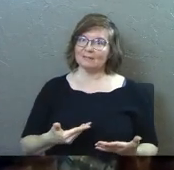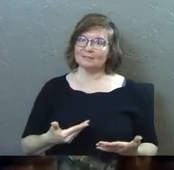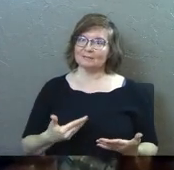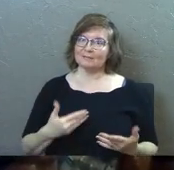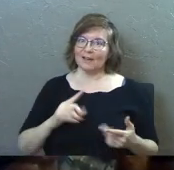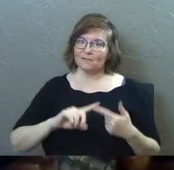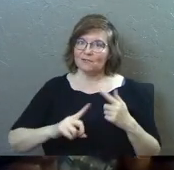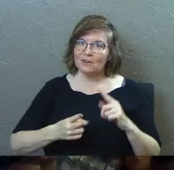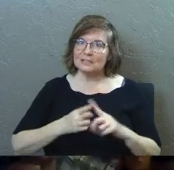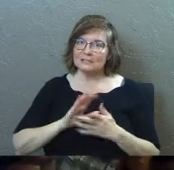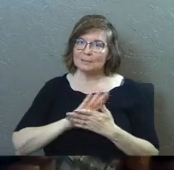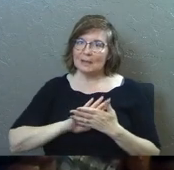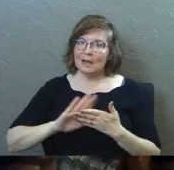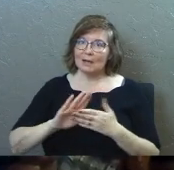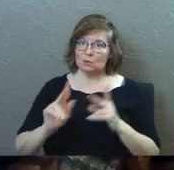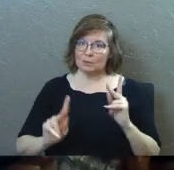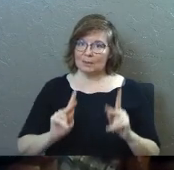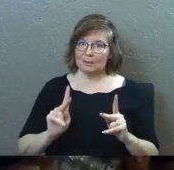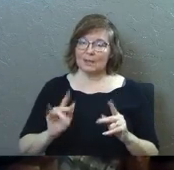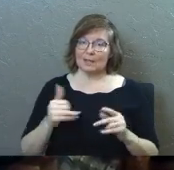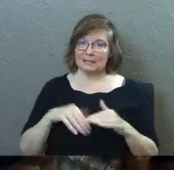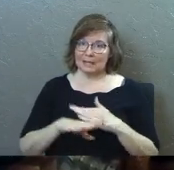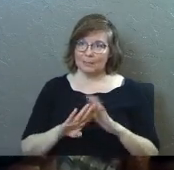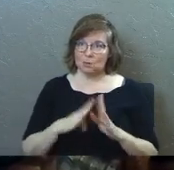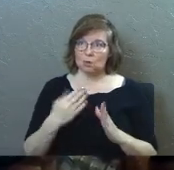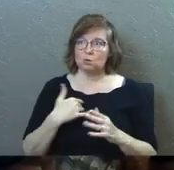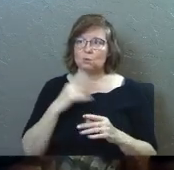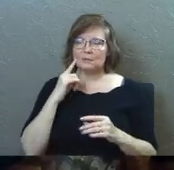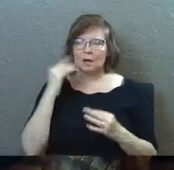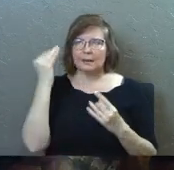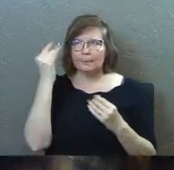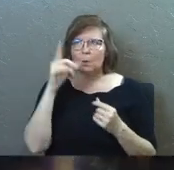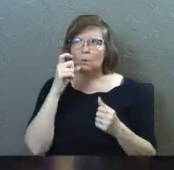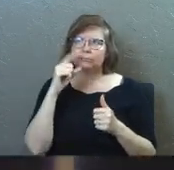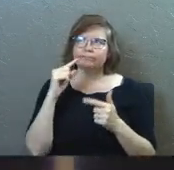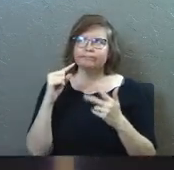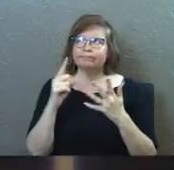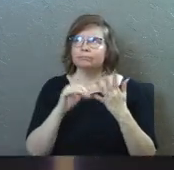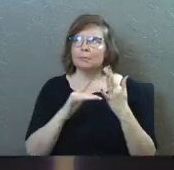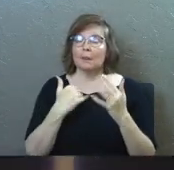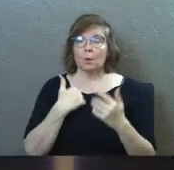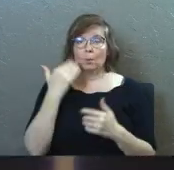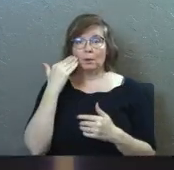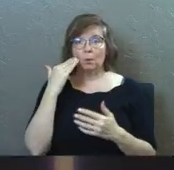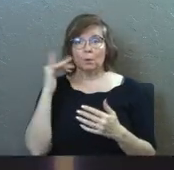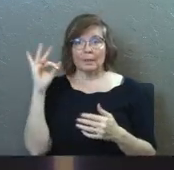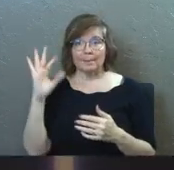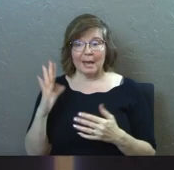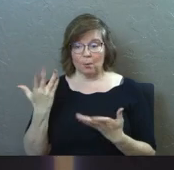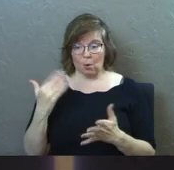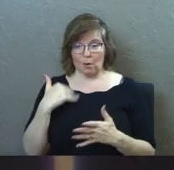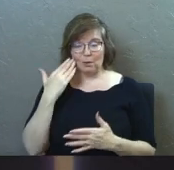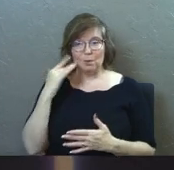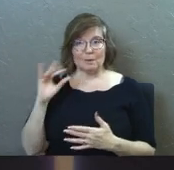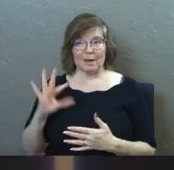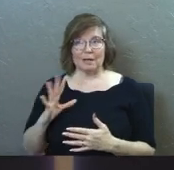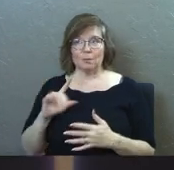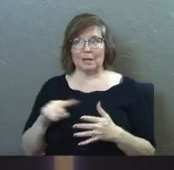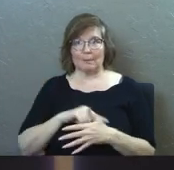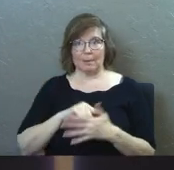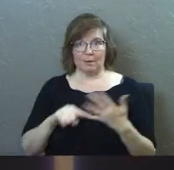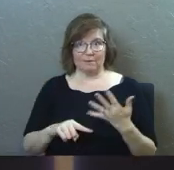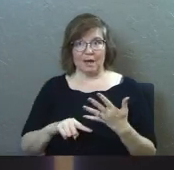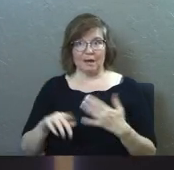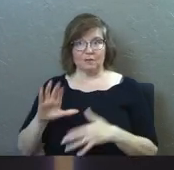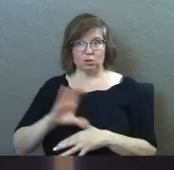of friendship and kindness to people as they came in the door. So we started thinking about churches that we knew the pastors personally, and we came up